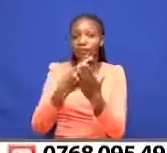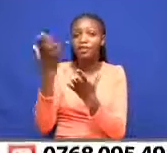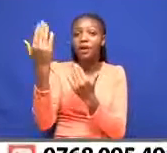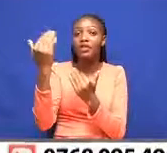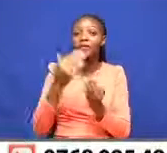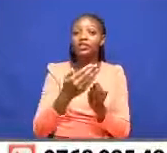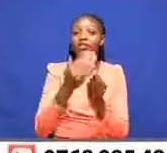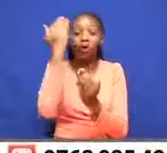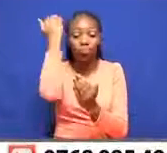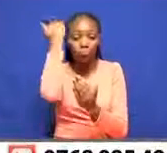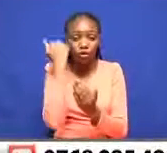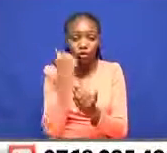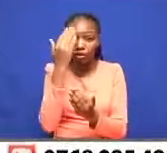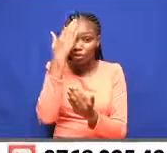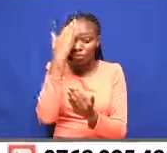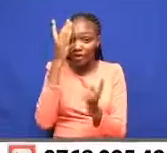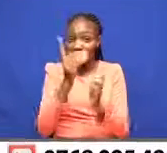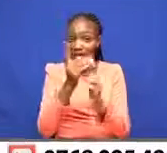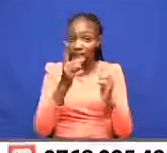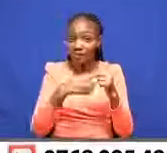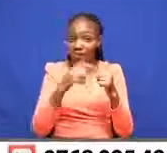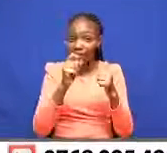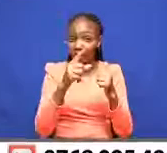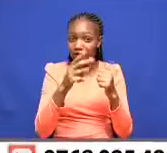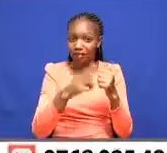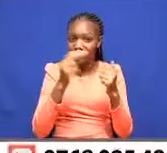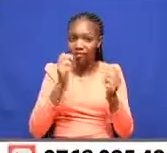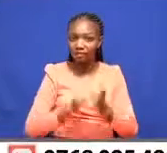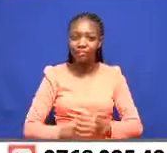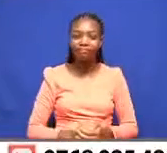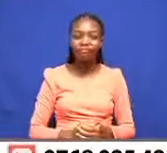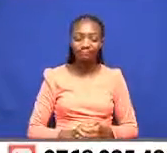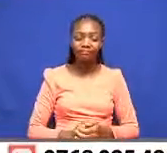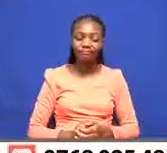pending a hearing on 6th July. David Mudhoka, TV 47.